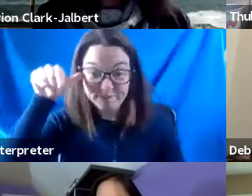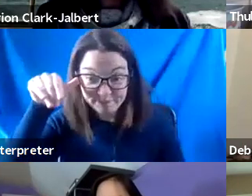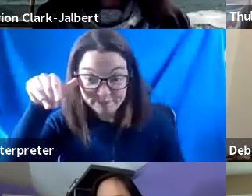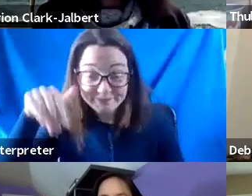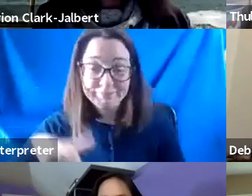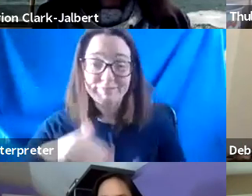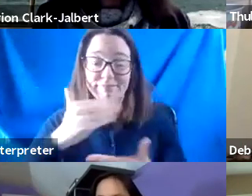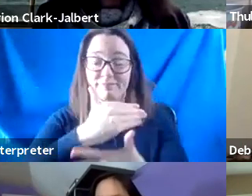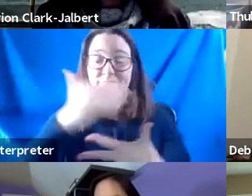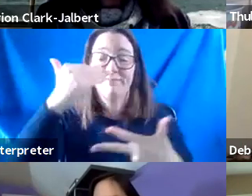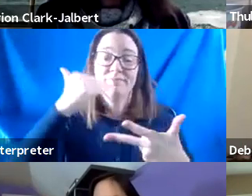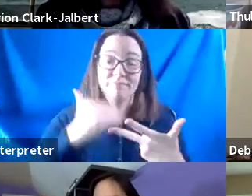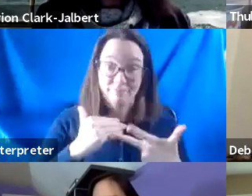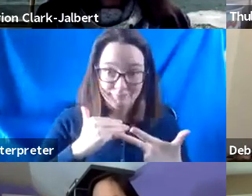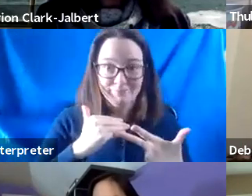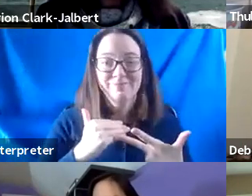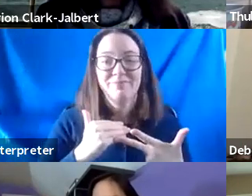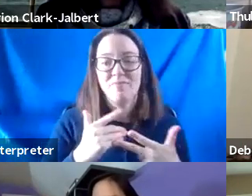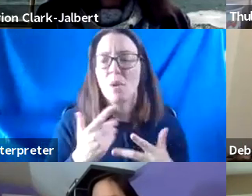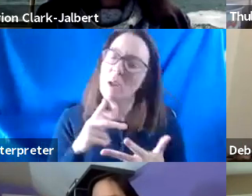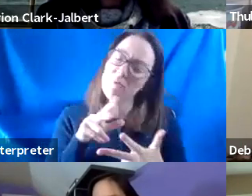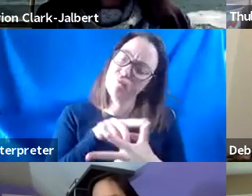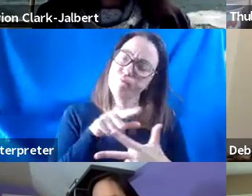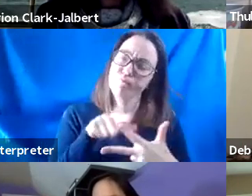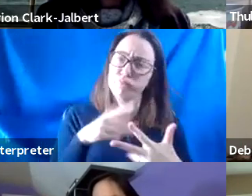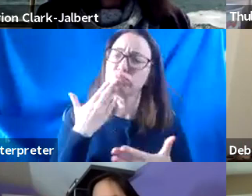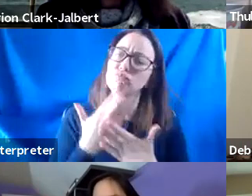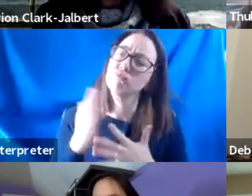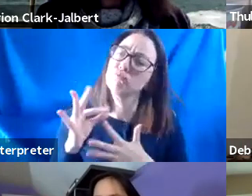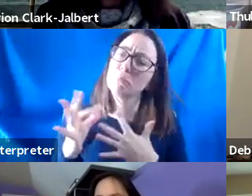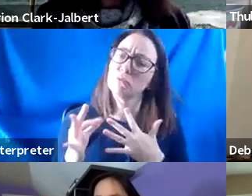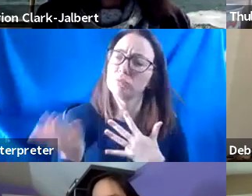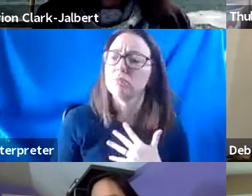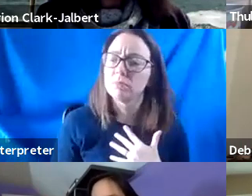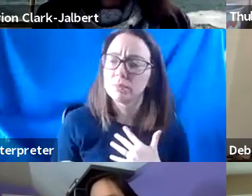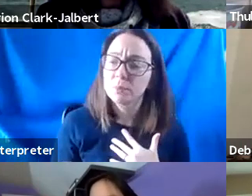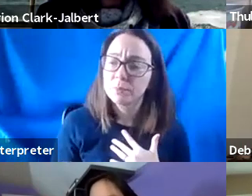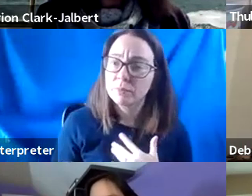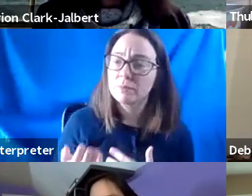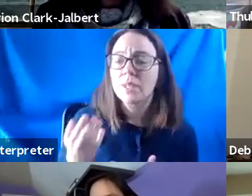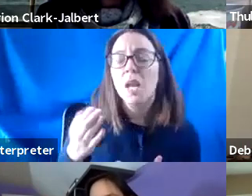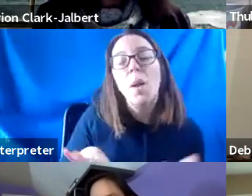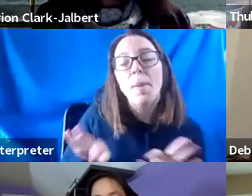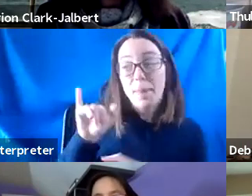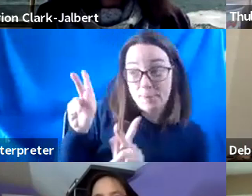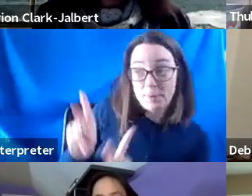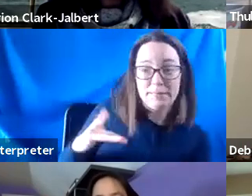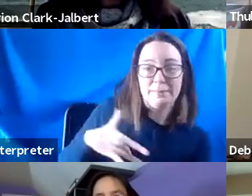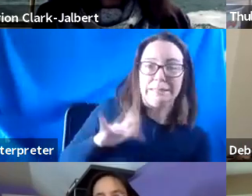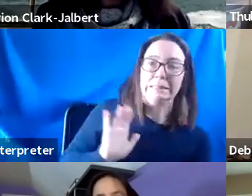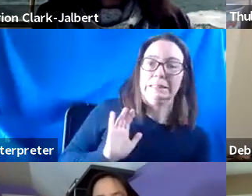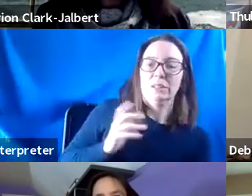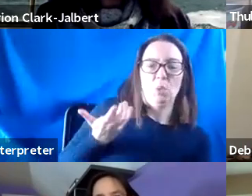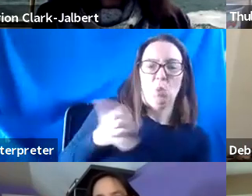step. But this is an option when you're working with somebody that you feel like you don't want to offend, or they might be a